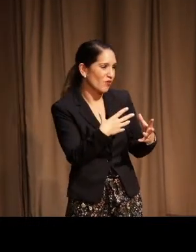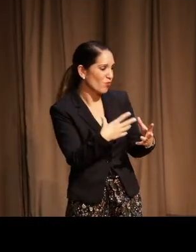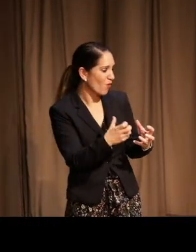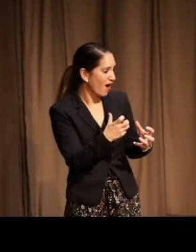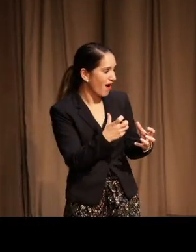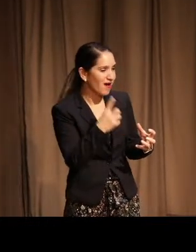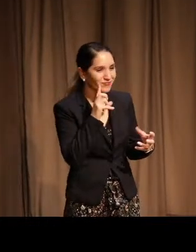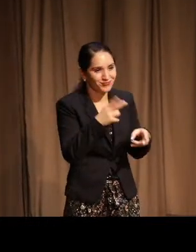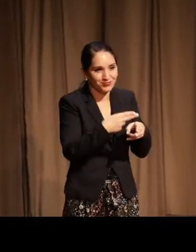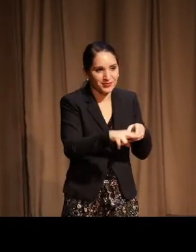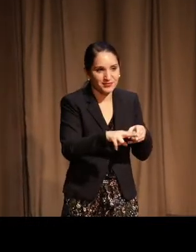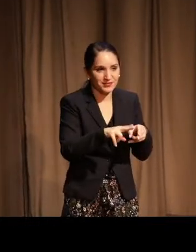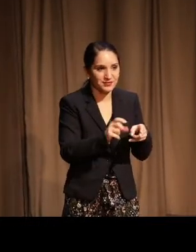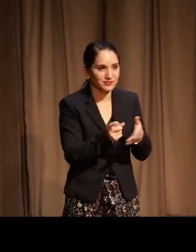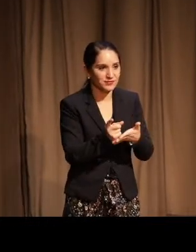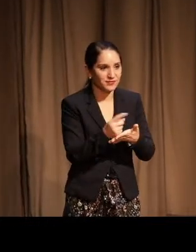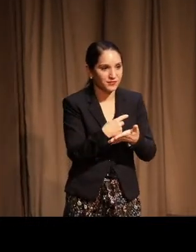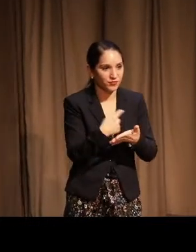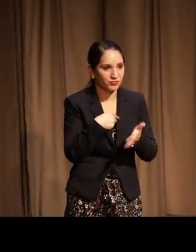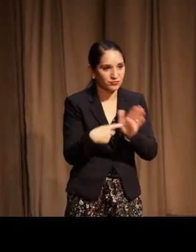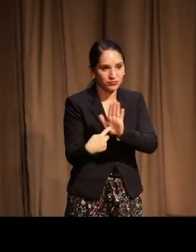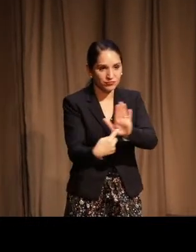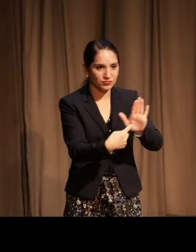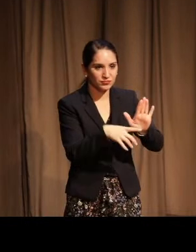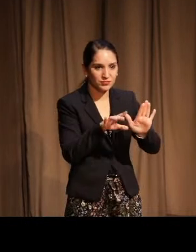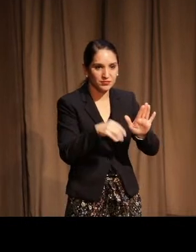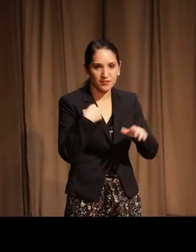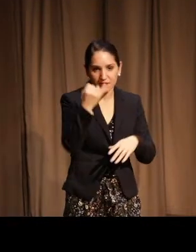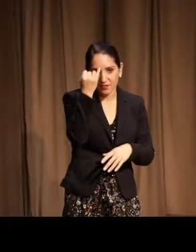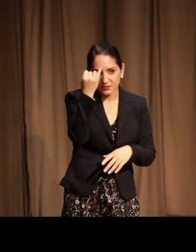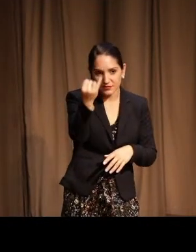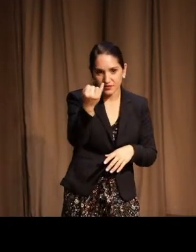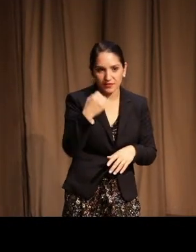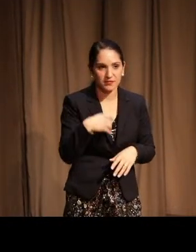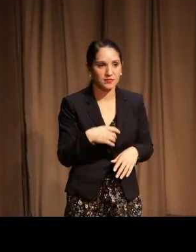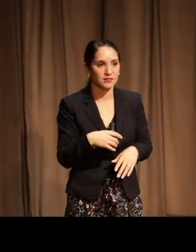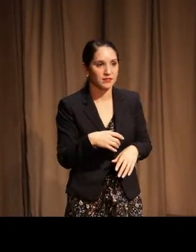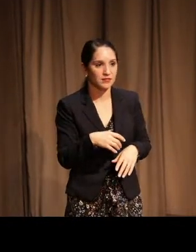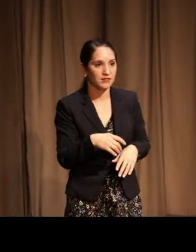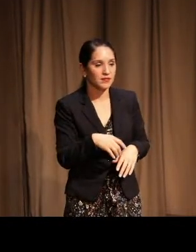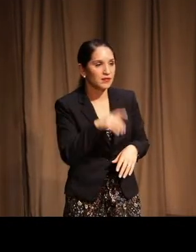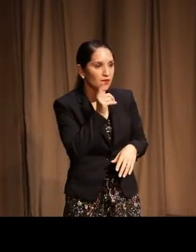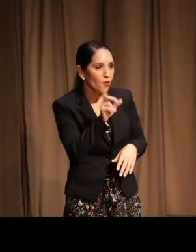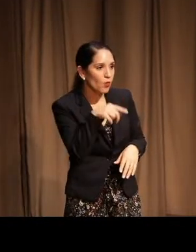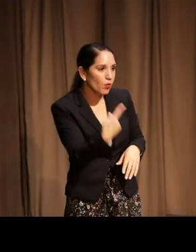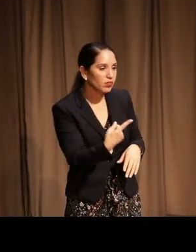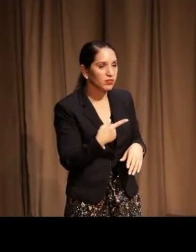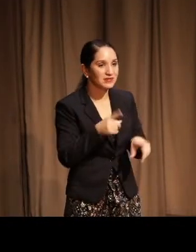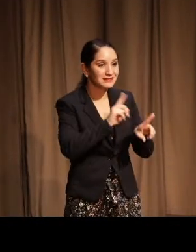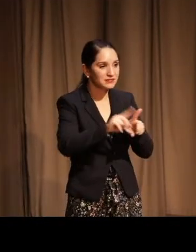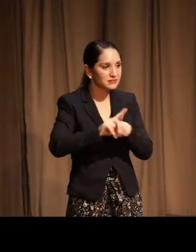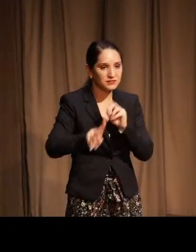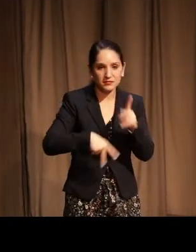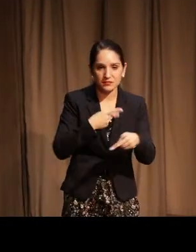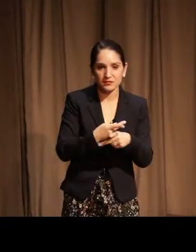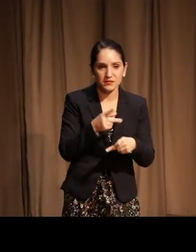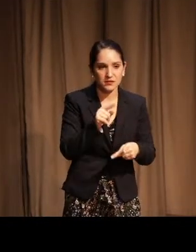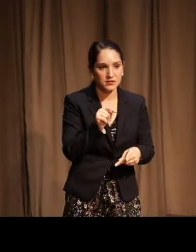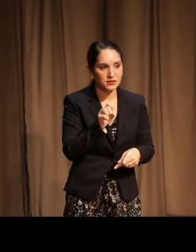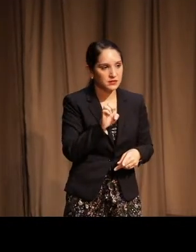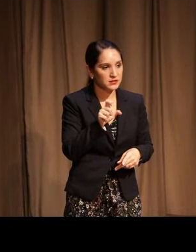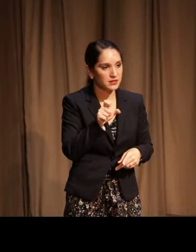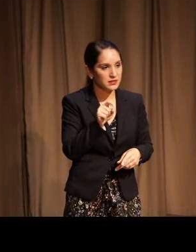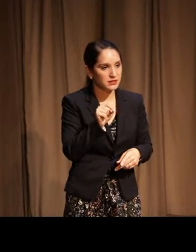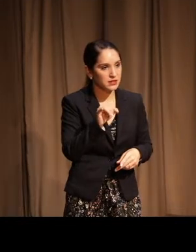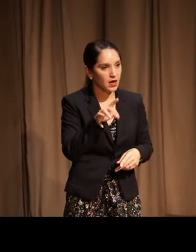briefly go over these, this idea of not only working in textile. I think in this exhibition, you